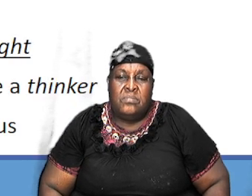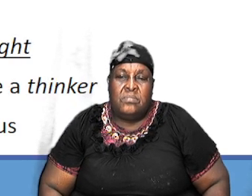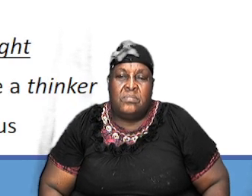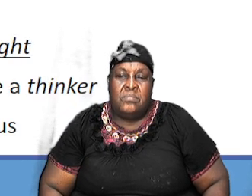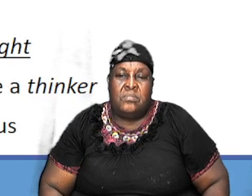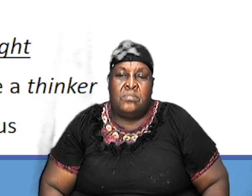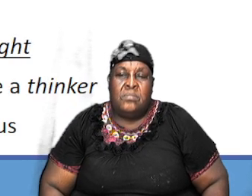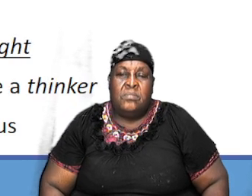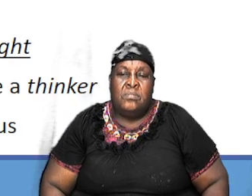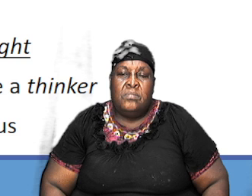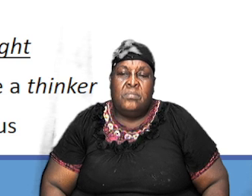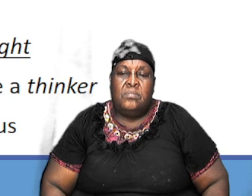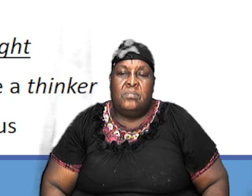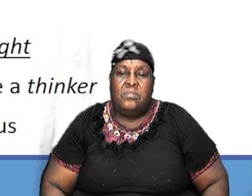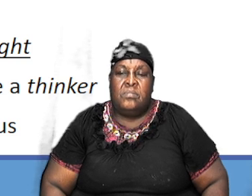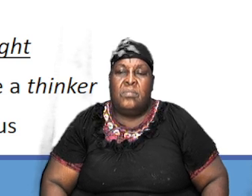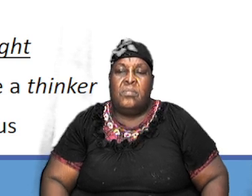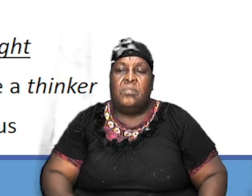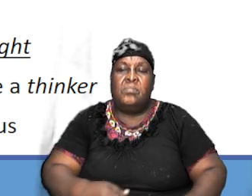Jesus is God.